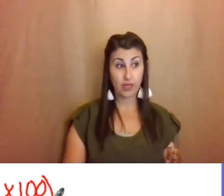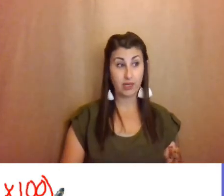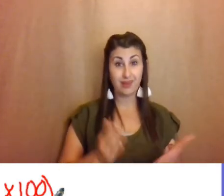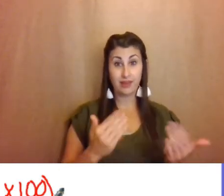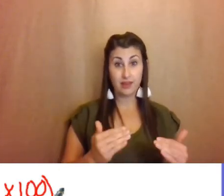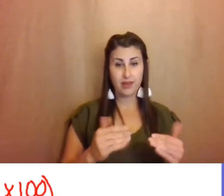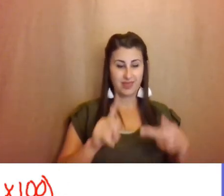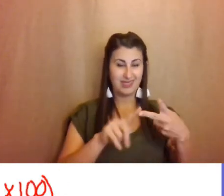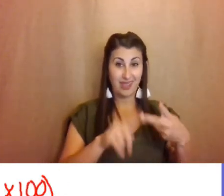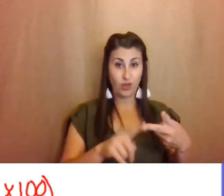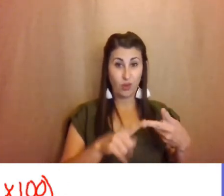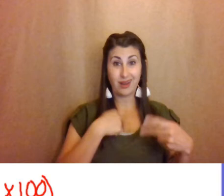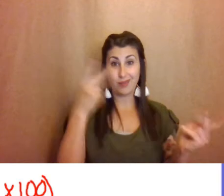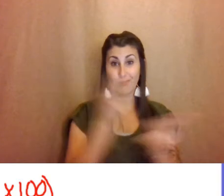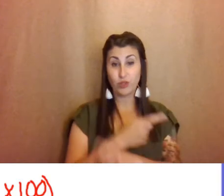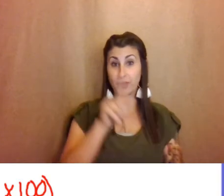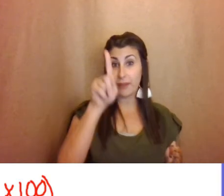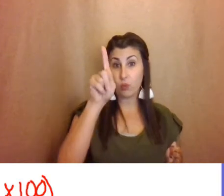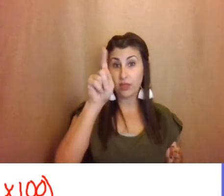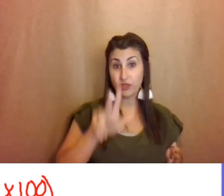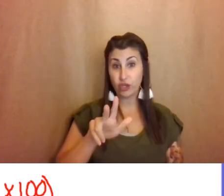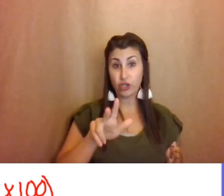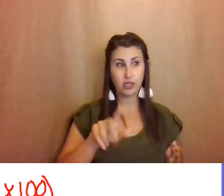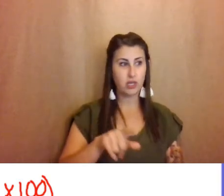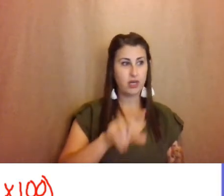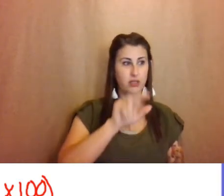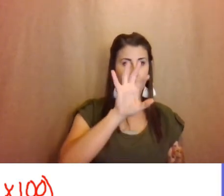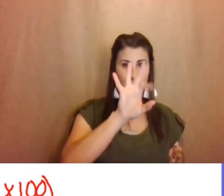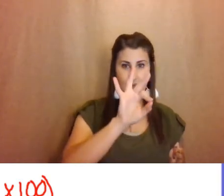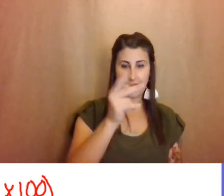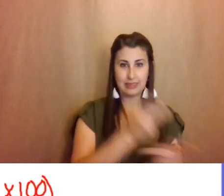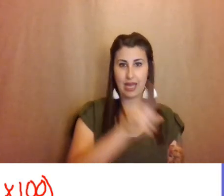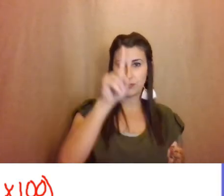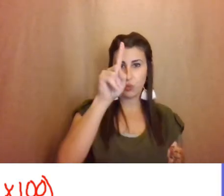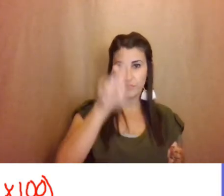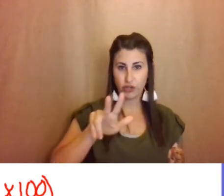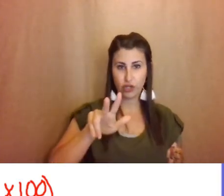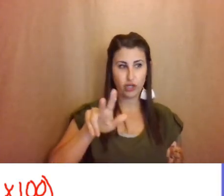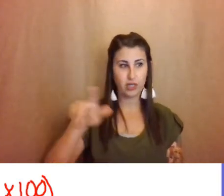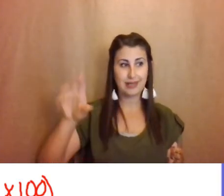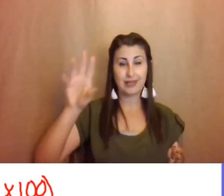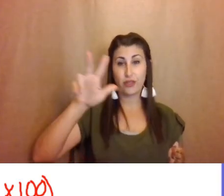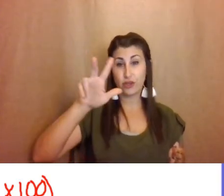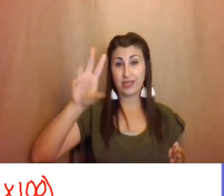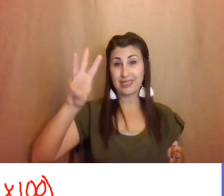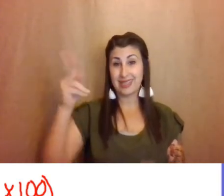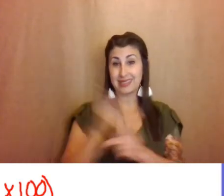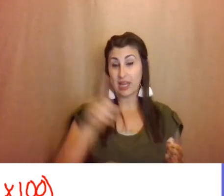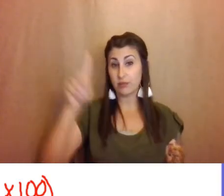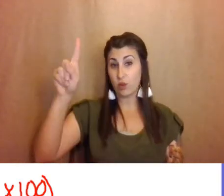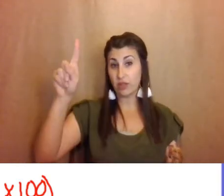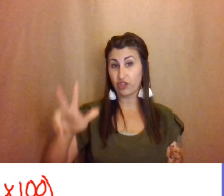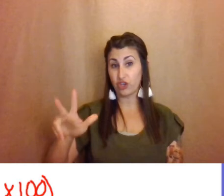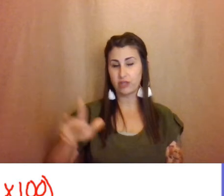All right, the next one, I'm going to multiply by 1/3. Multiply by 1/3. The same thing as